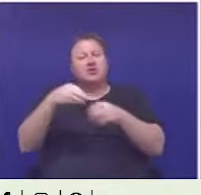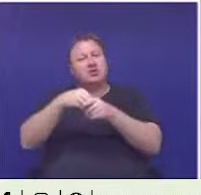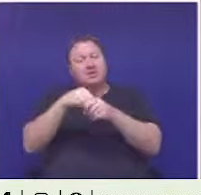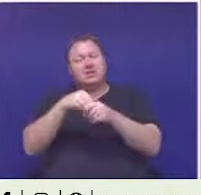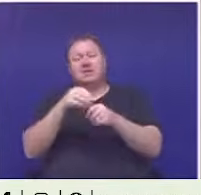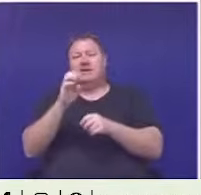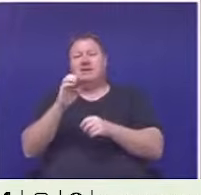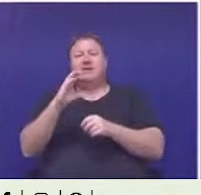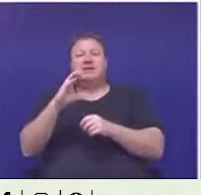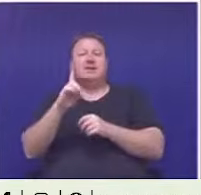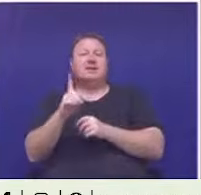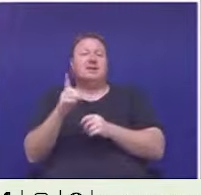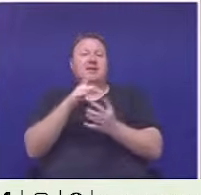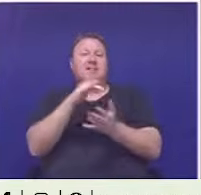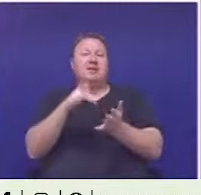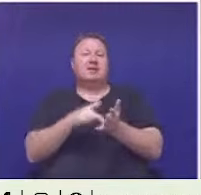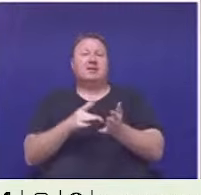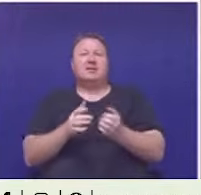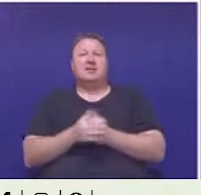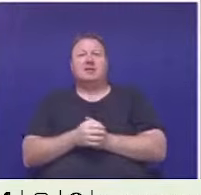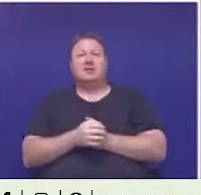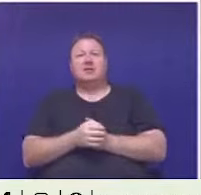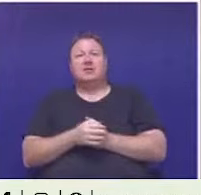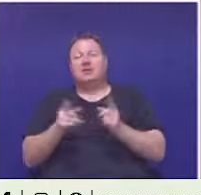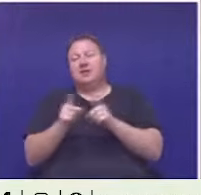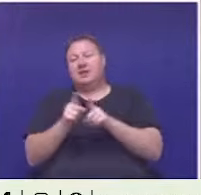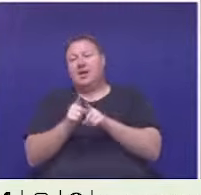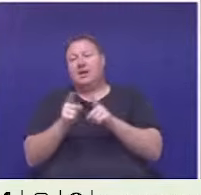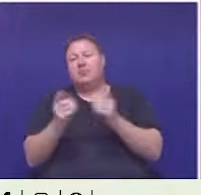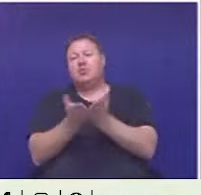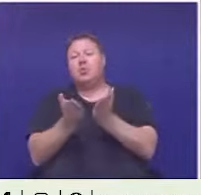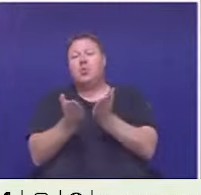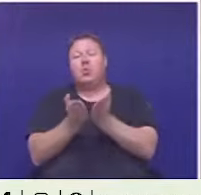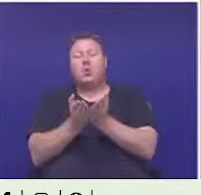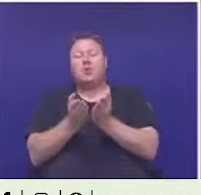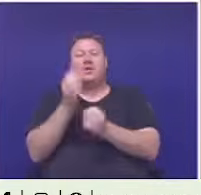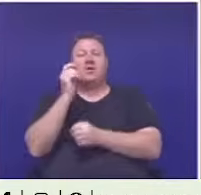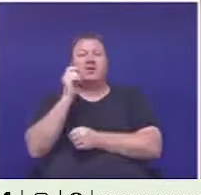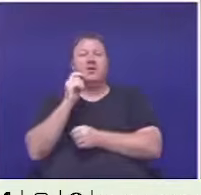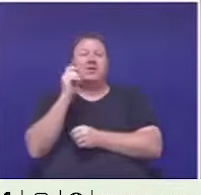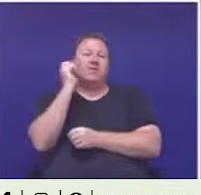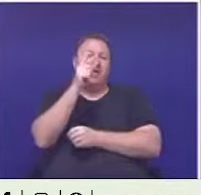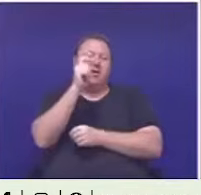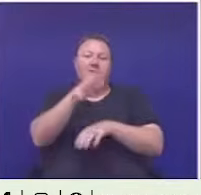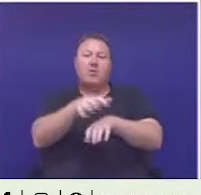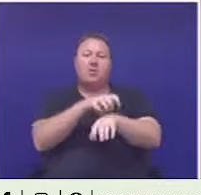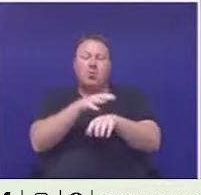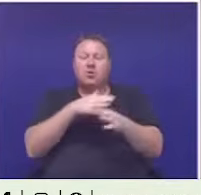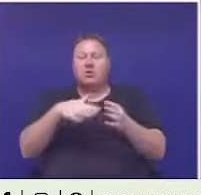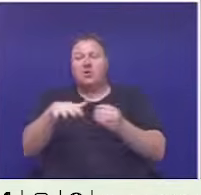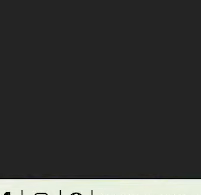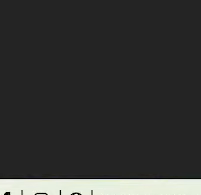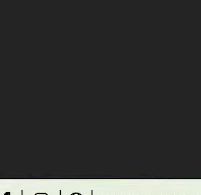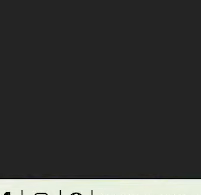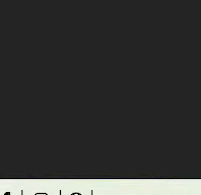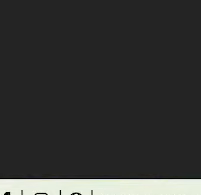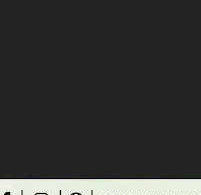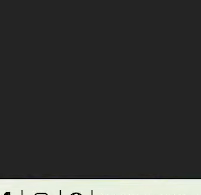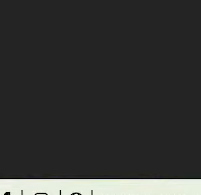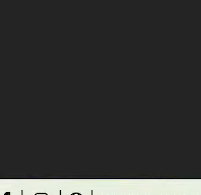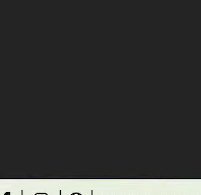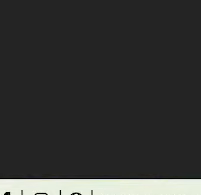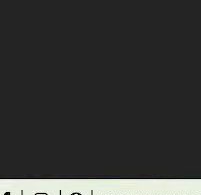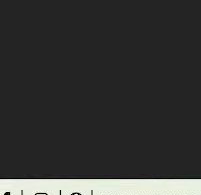center. What also are we doing? We're making sure that even schools in rural areas have grade R classrooms that are catered for, and